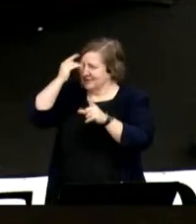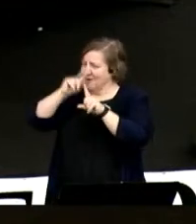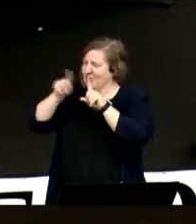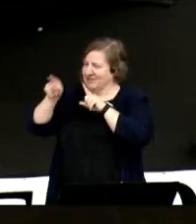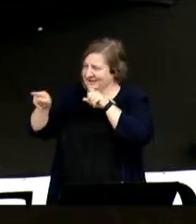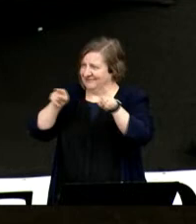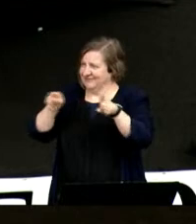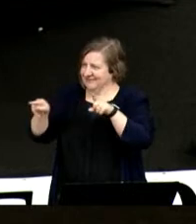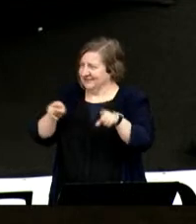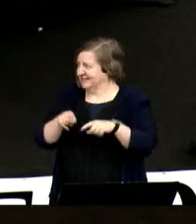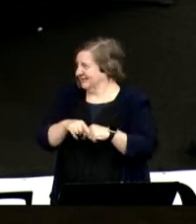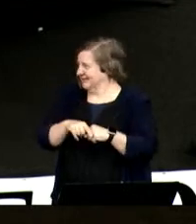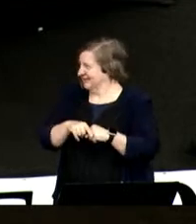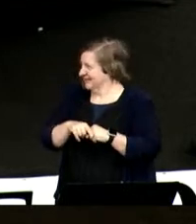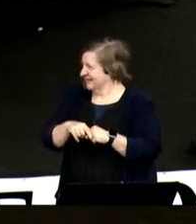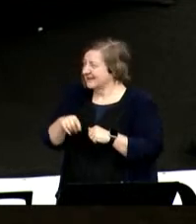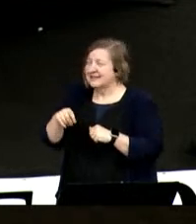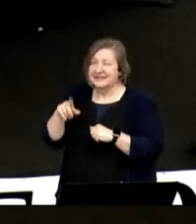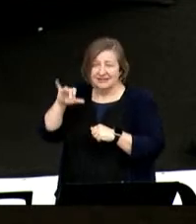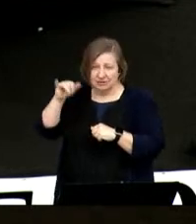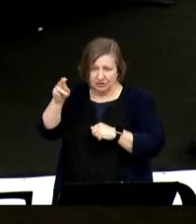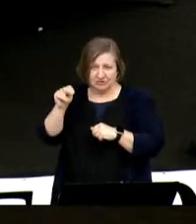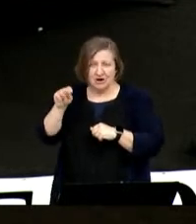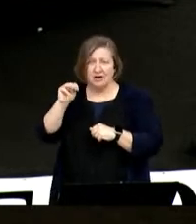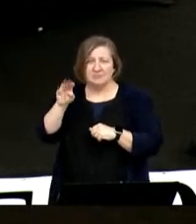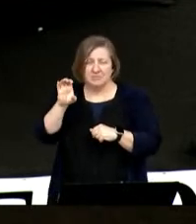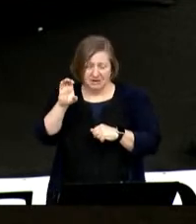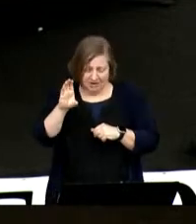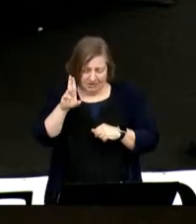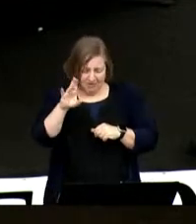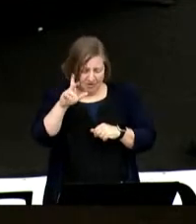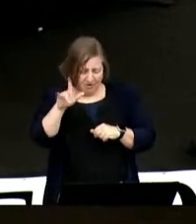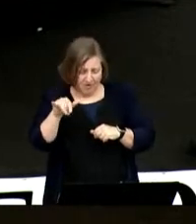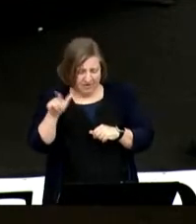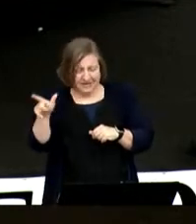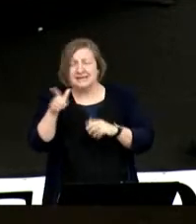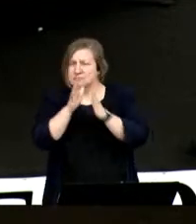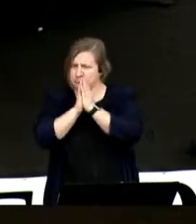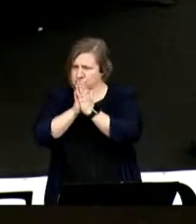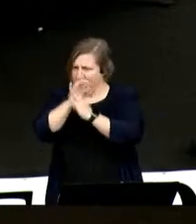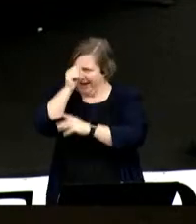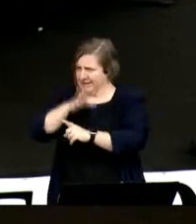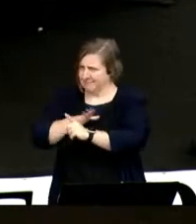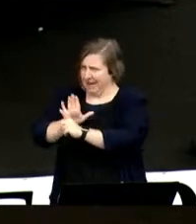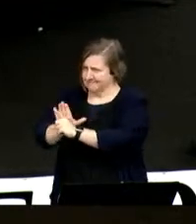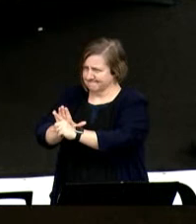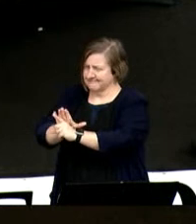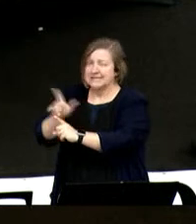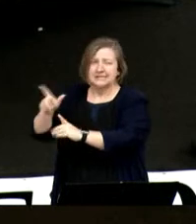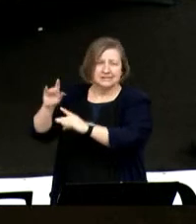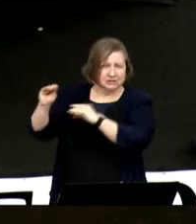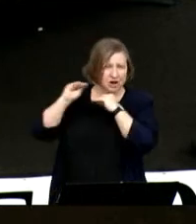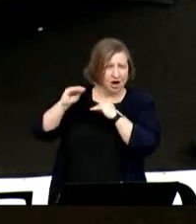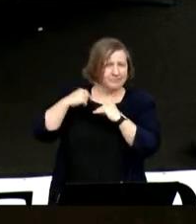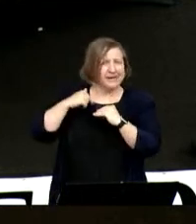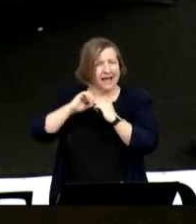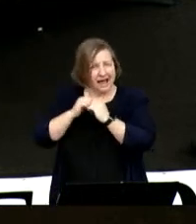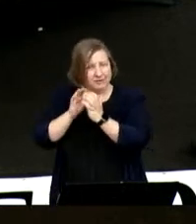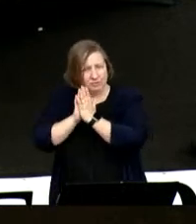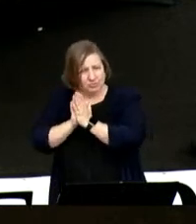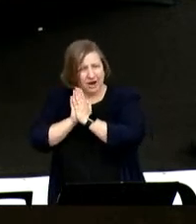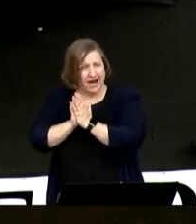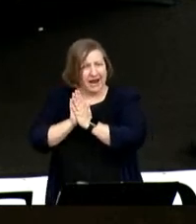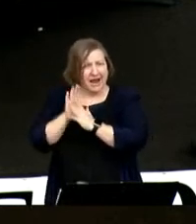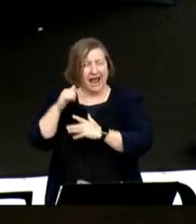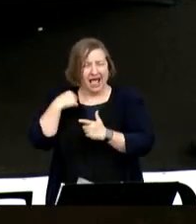the difference. John McCulley is a praying man. He taught me how to pray and